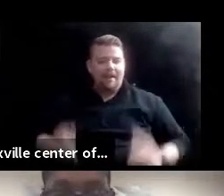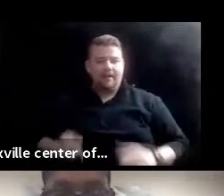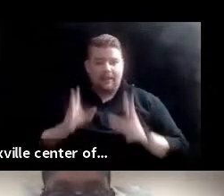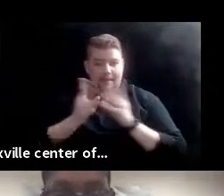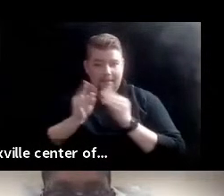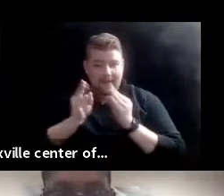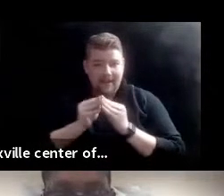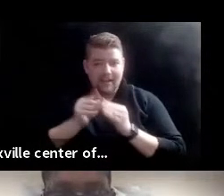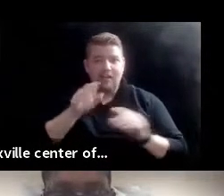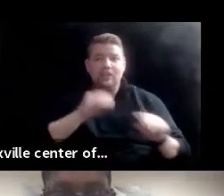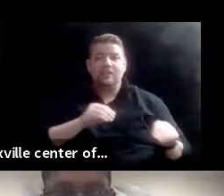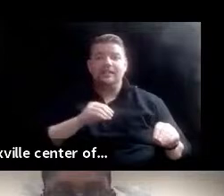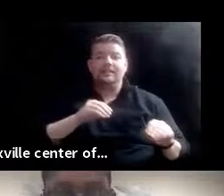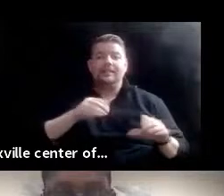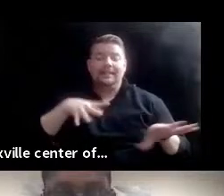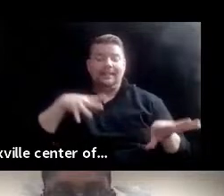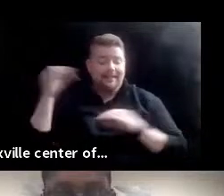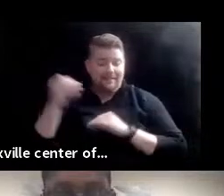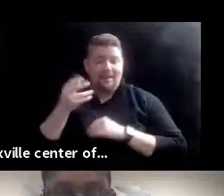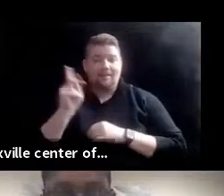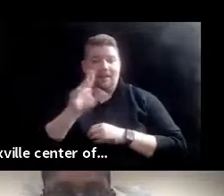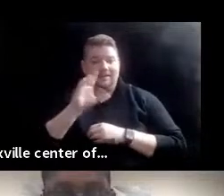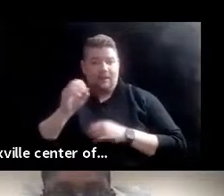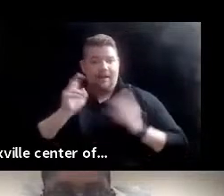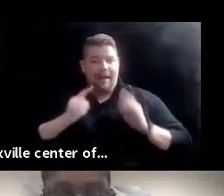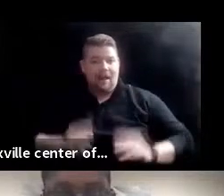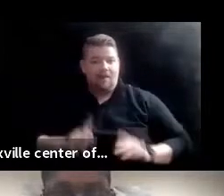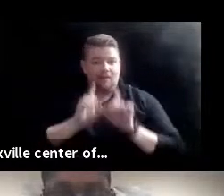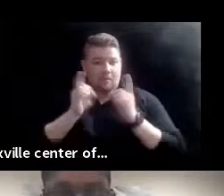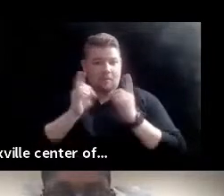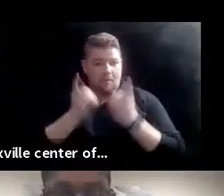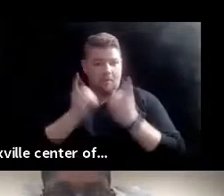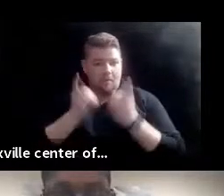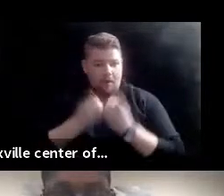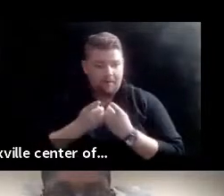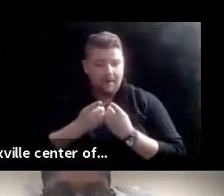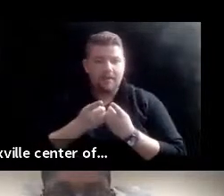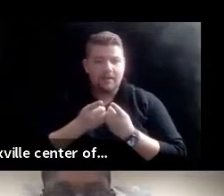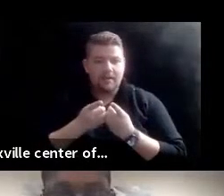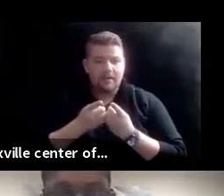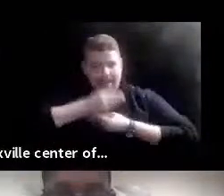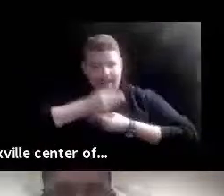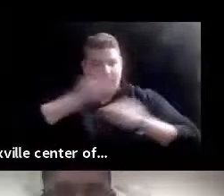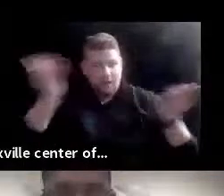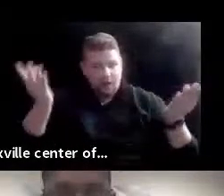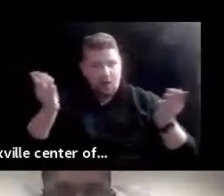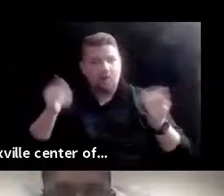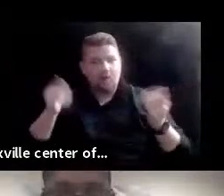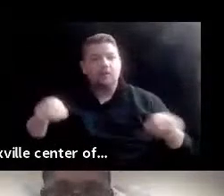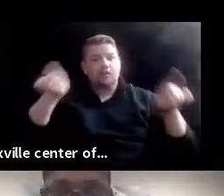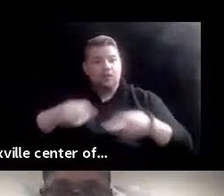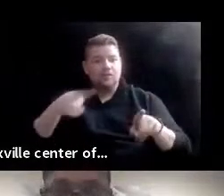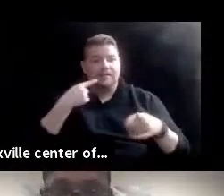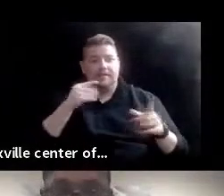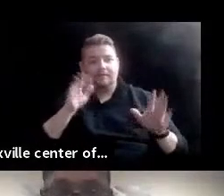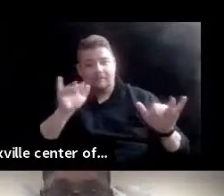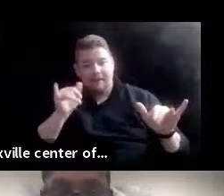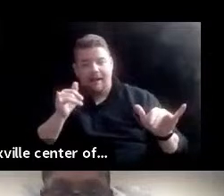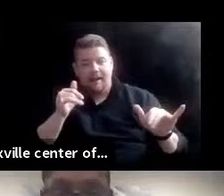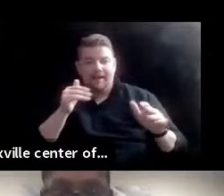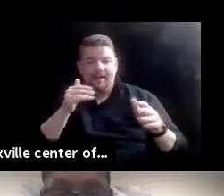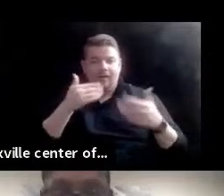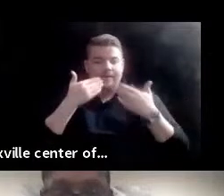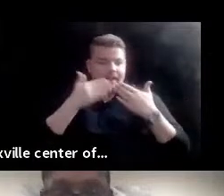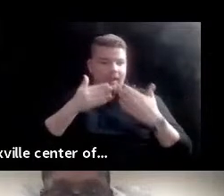is leaving Knox County Health Department. And so I just wanted to let you all know that, so you can let her